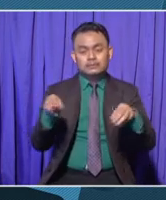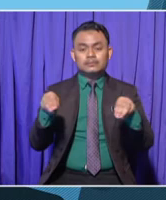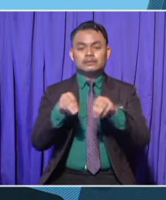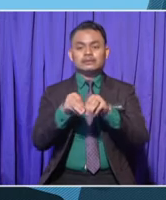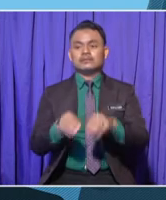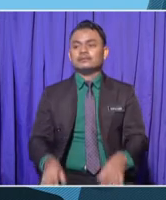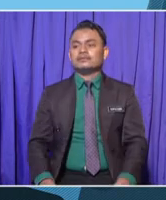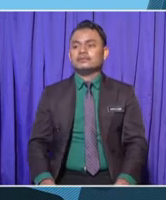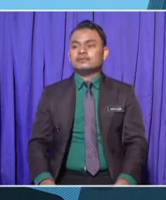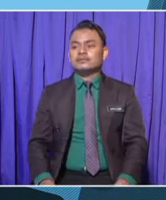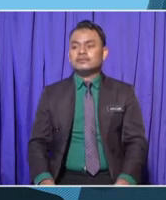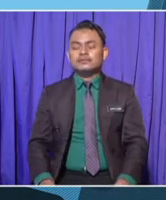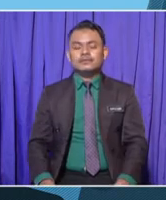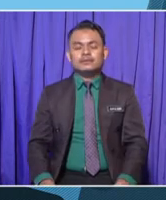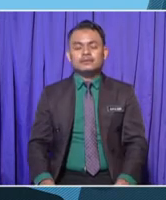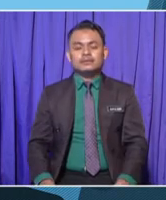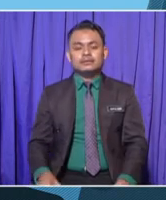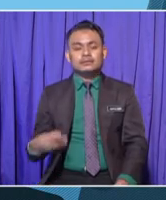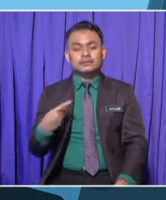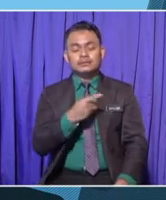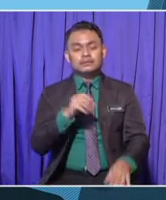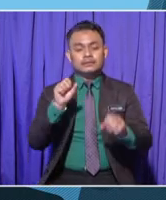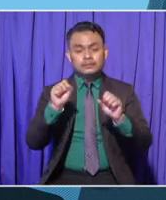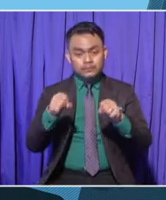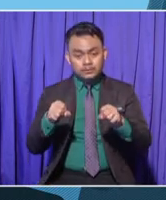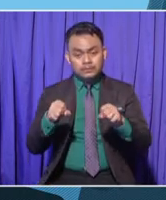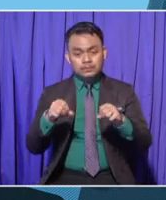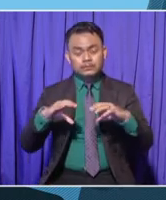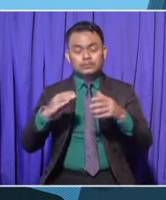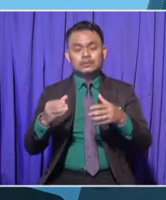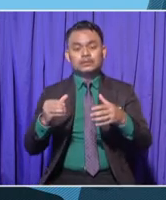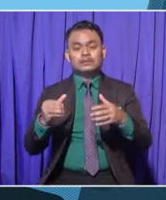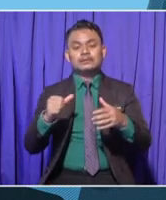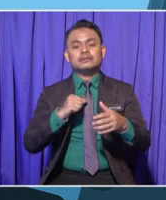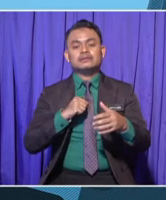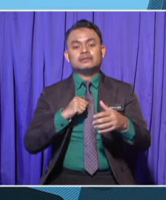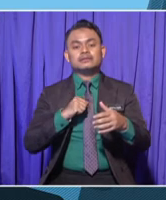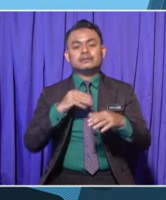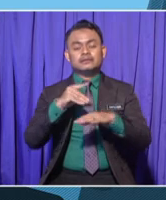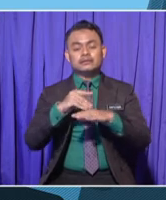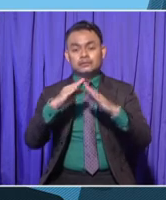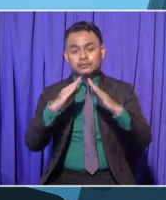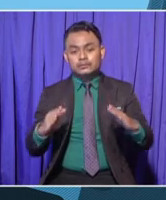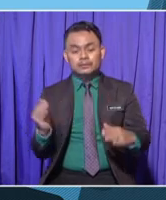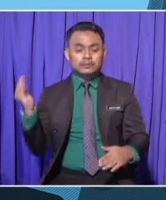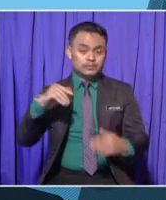You can do this activity at your place. Let's start.